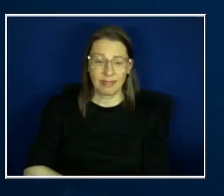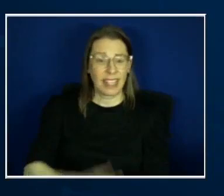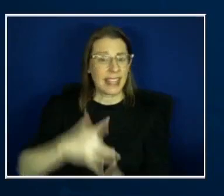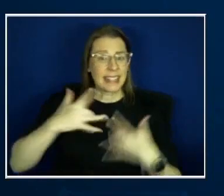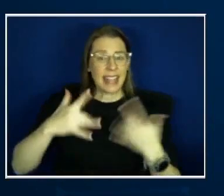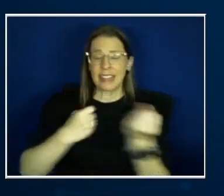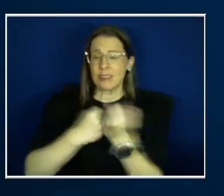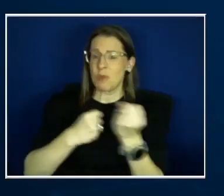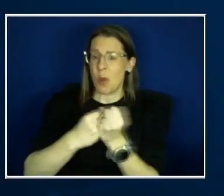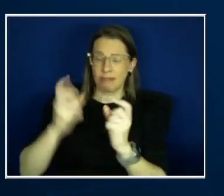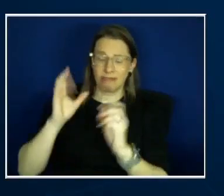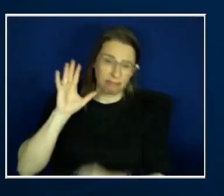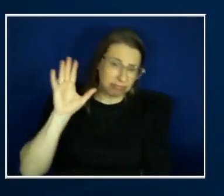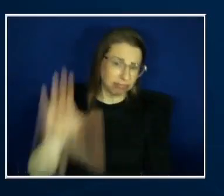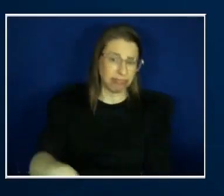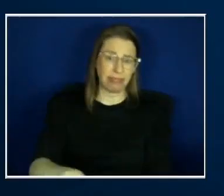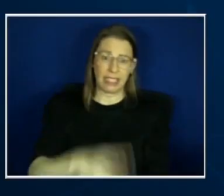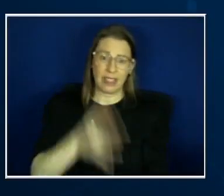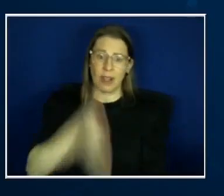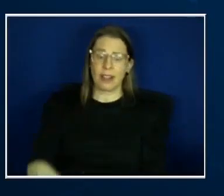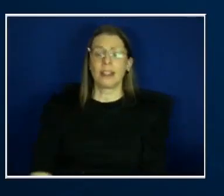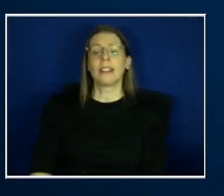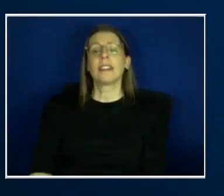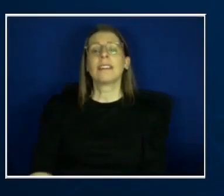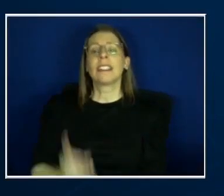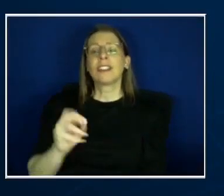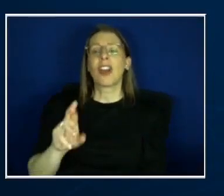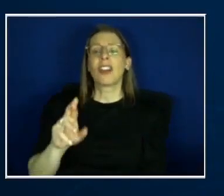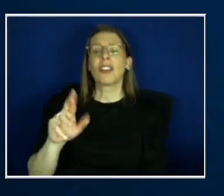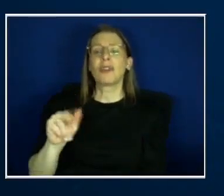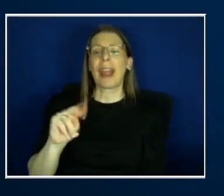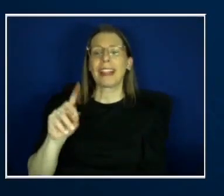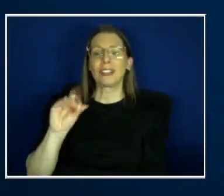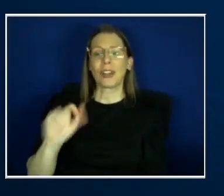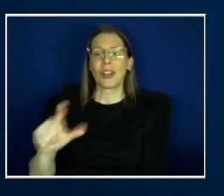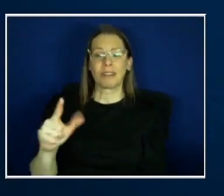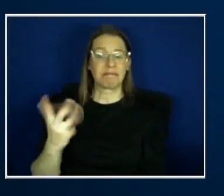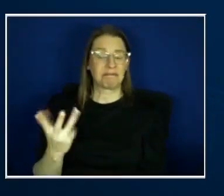Danny, thank you so much. We will see you again. Dr. Randall, what's the big takeaway today?